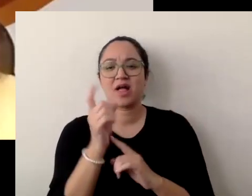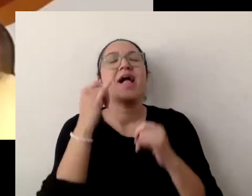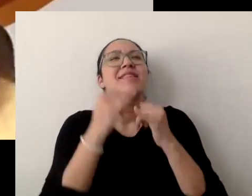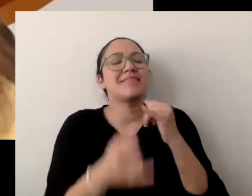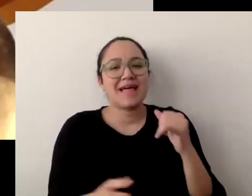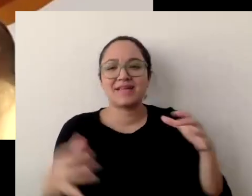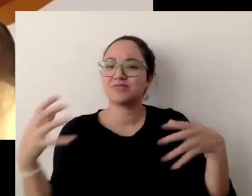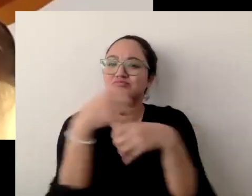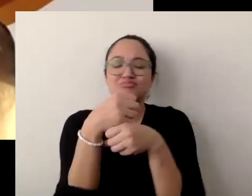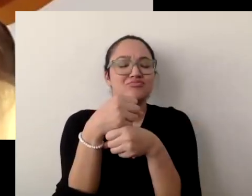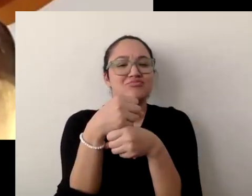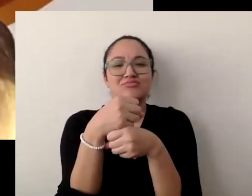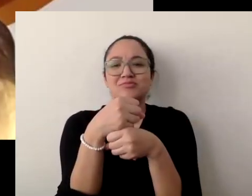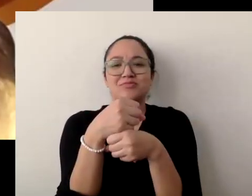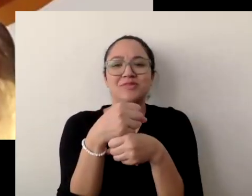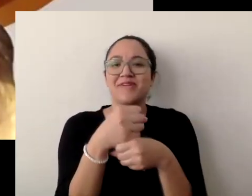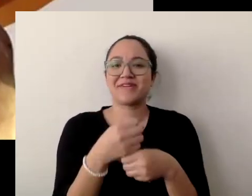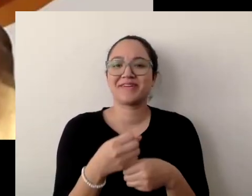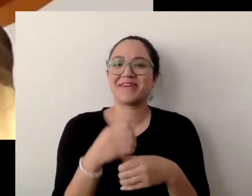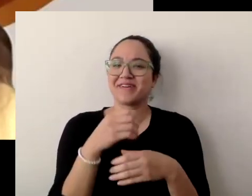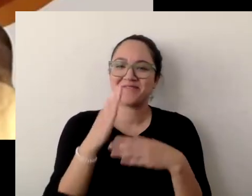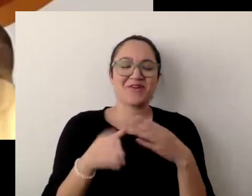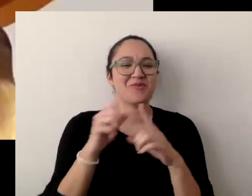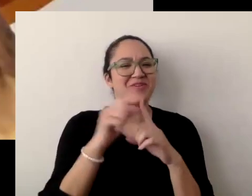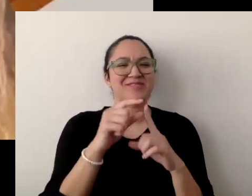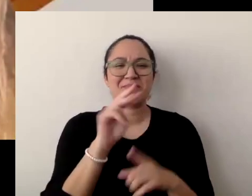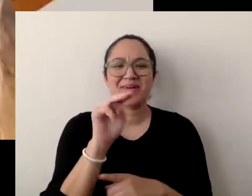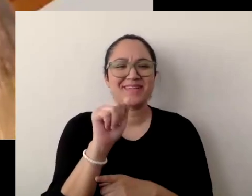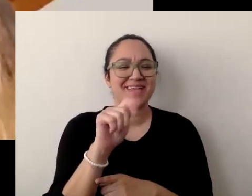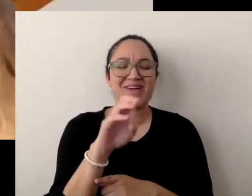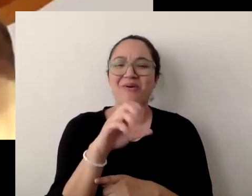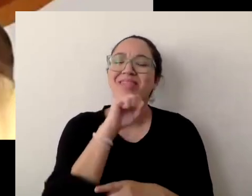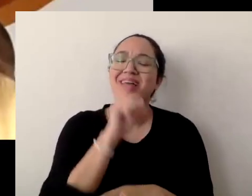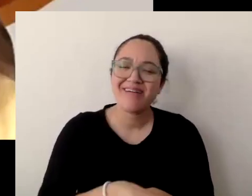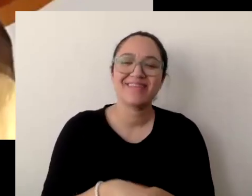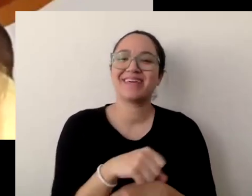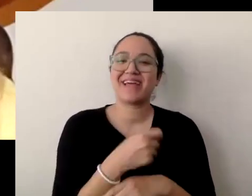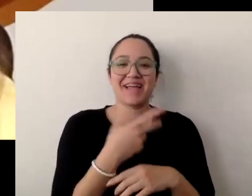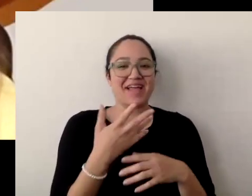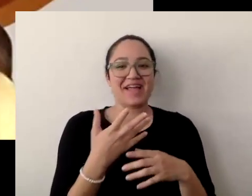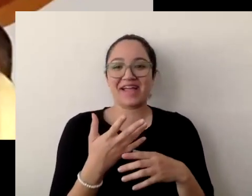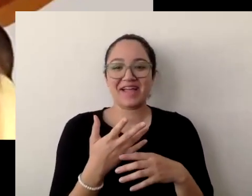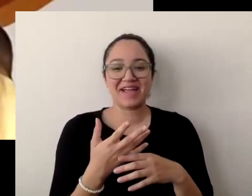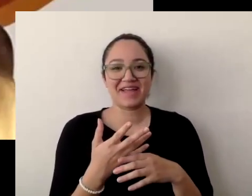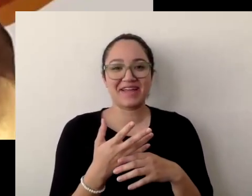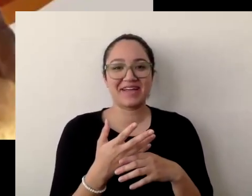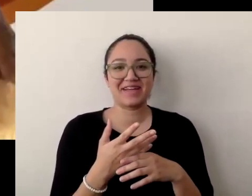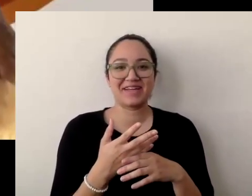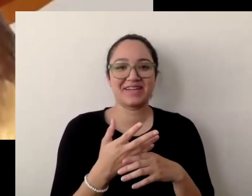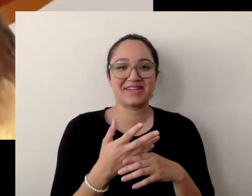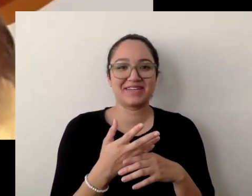moment words or final words, Mateo. I love it. And la gente dice, te está dando estrellitas y